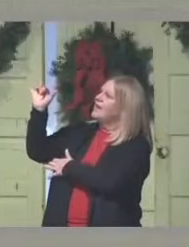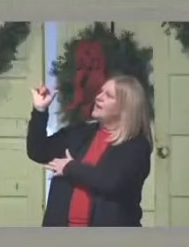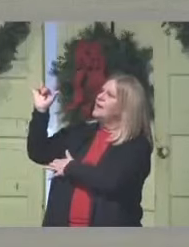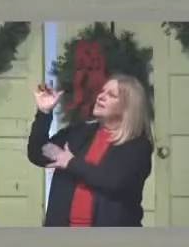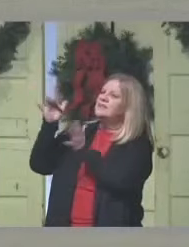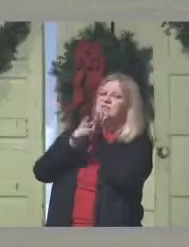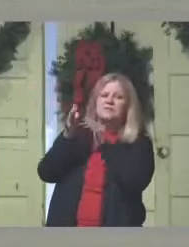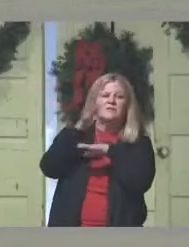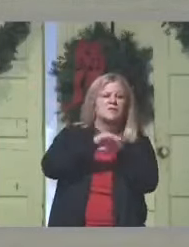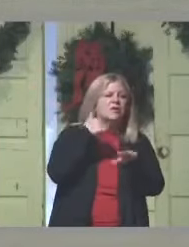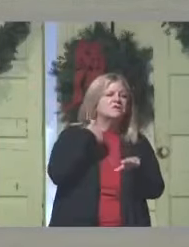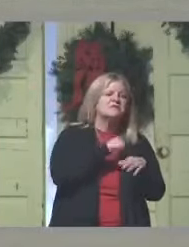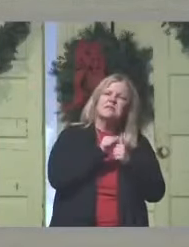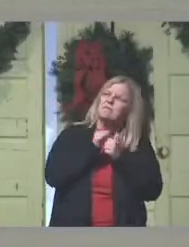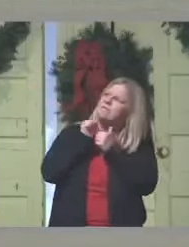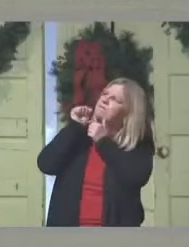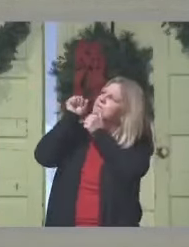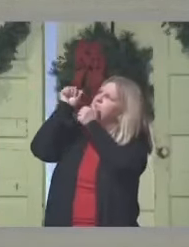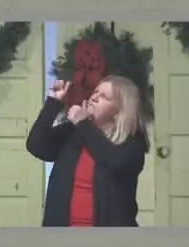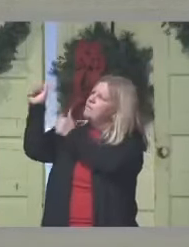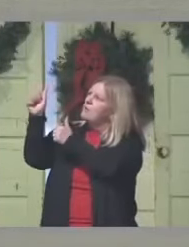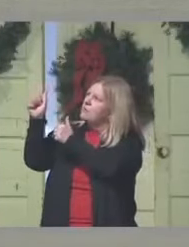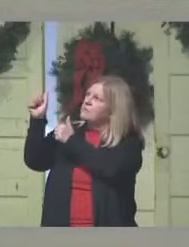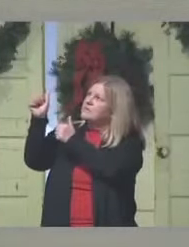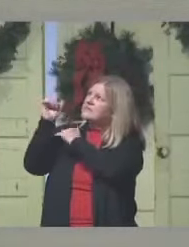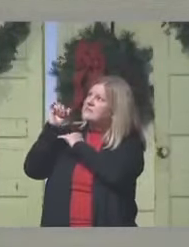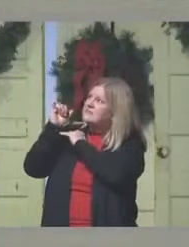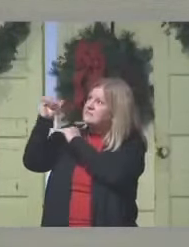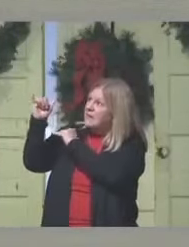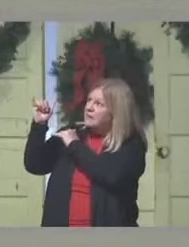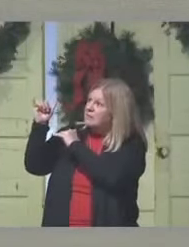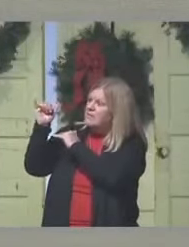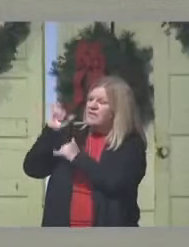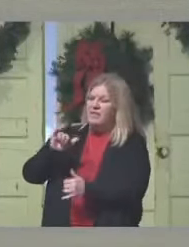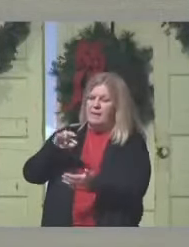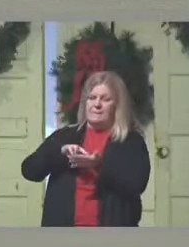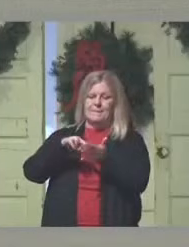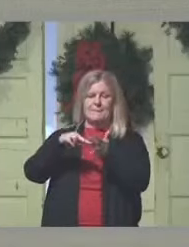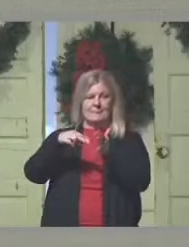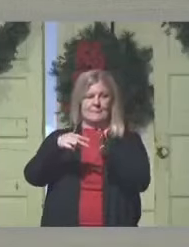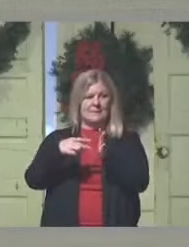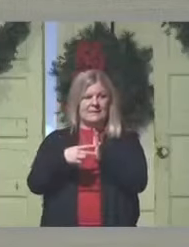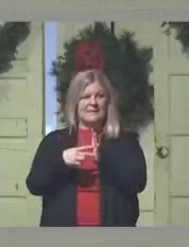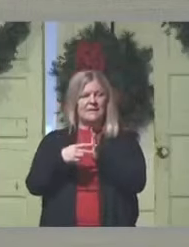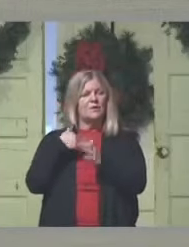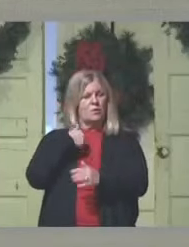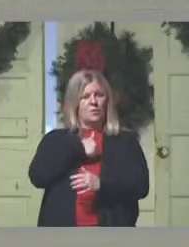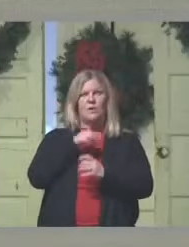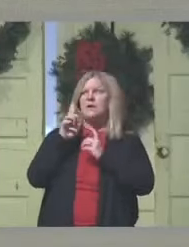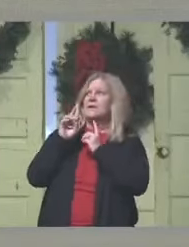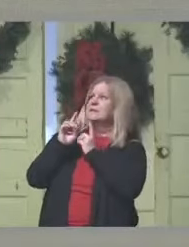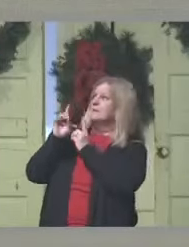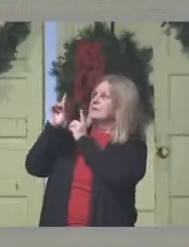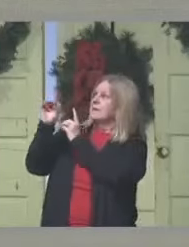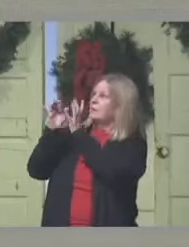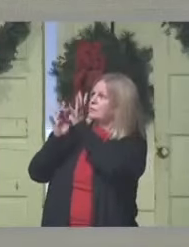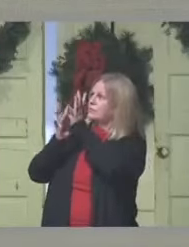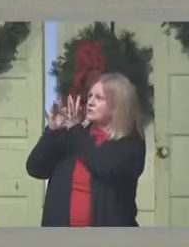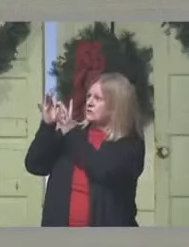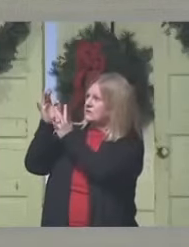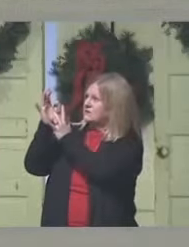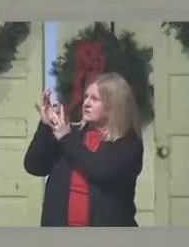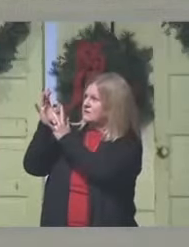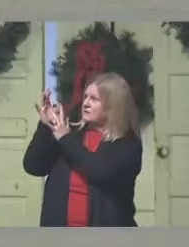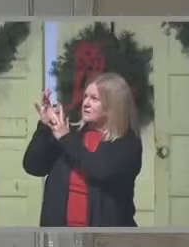him moment by moment to do the same. This is what it means to be a disciple of Jesus. To